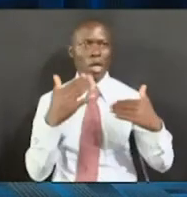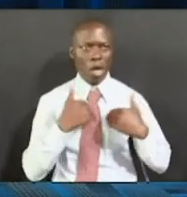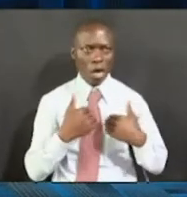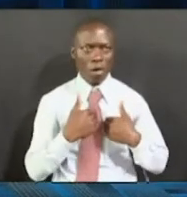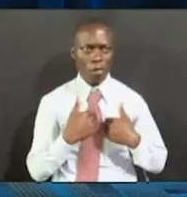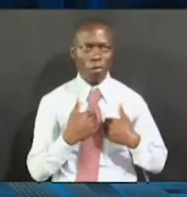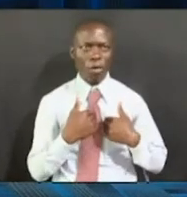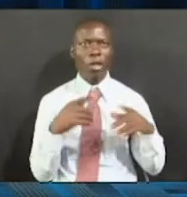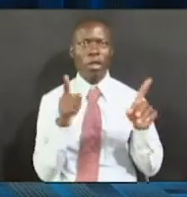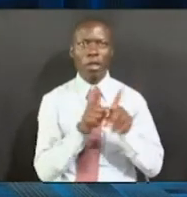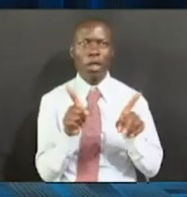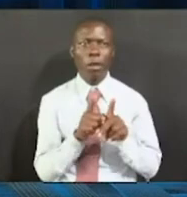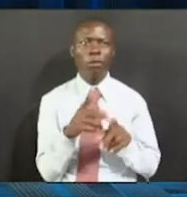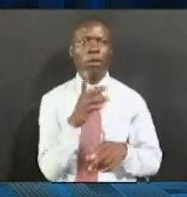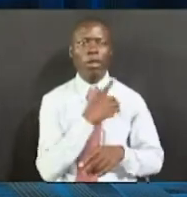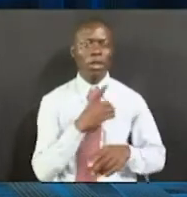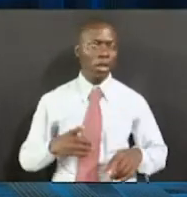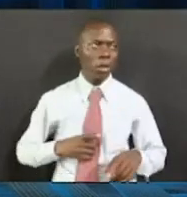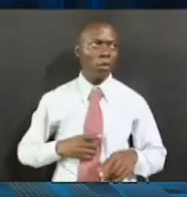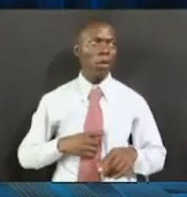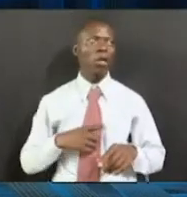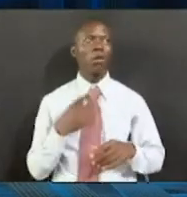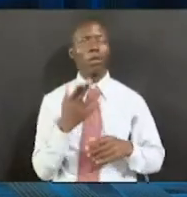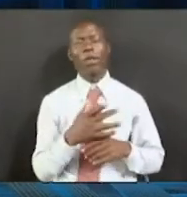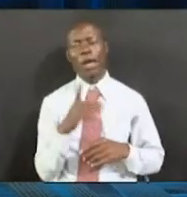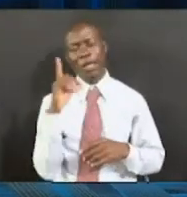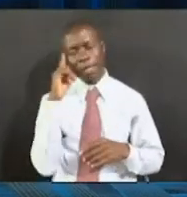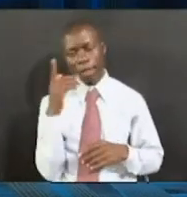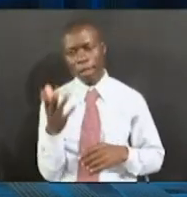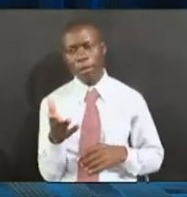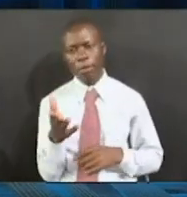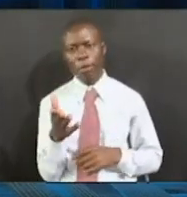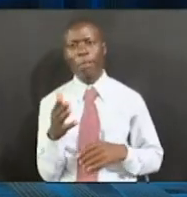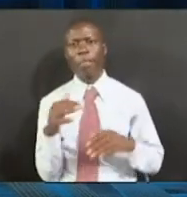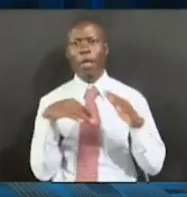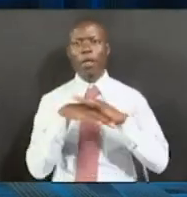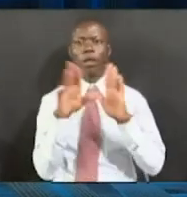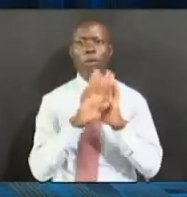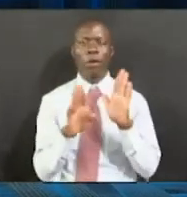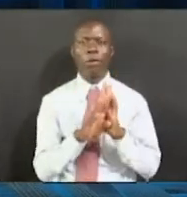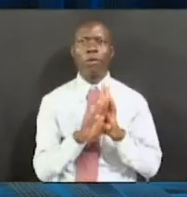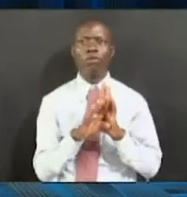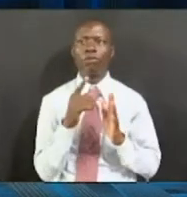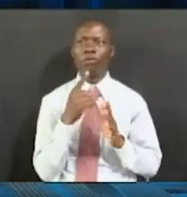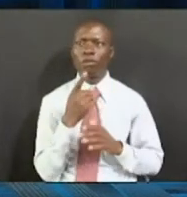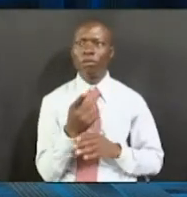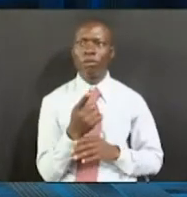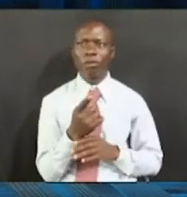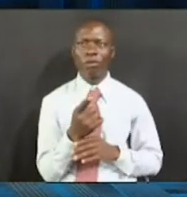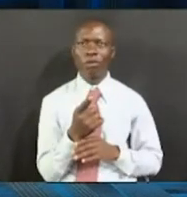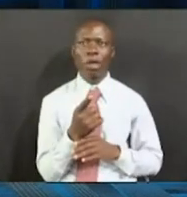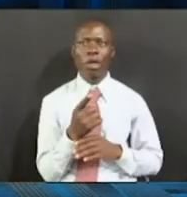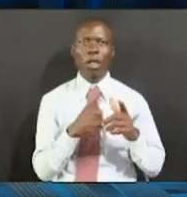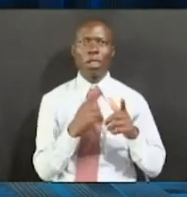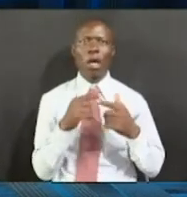David only had a sling. I mean, the Bible Adventist, David only had a sling, and God was